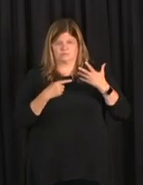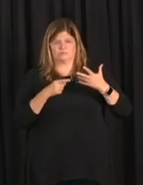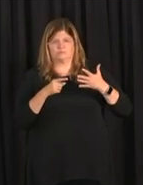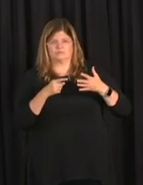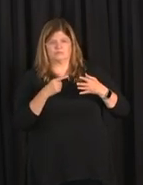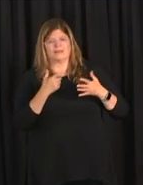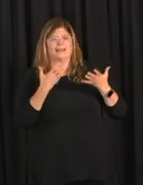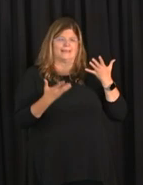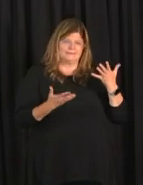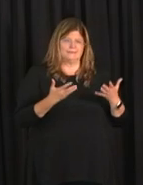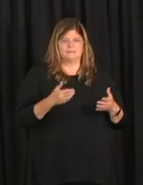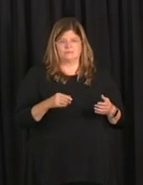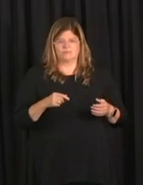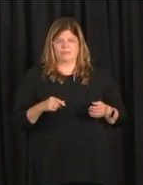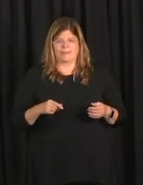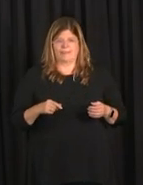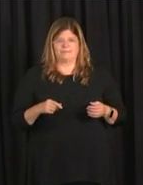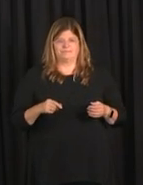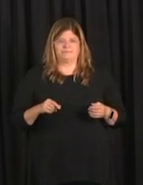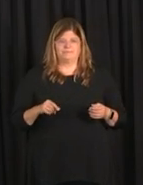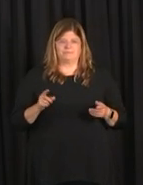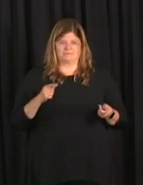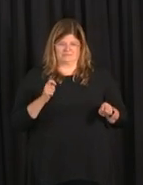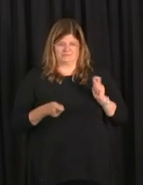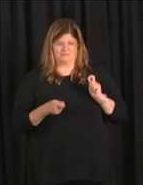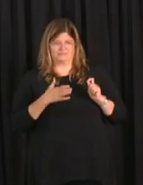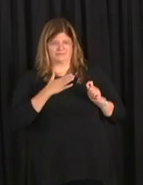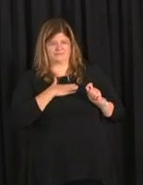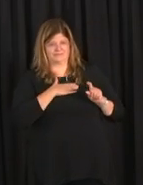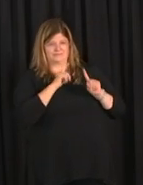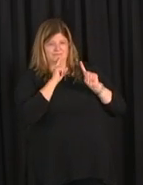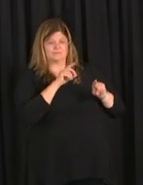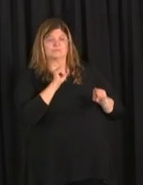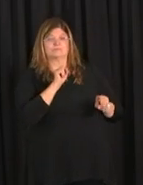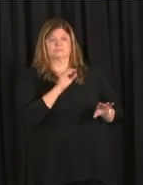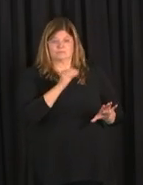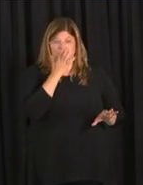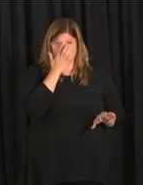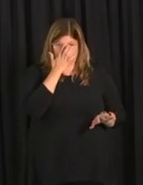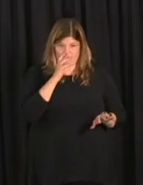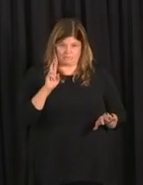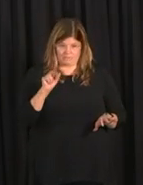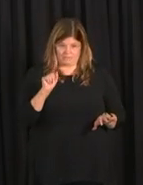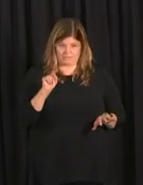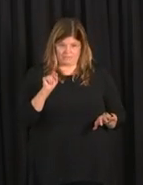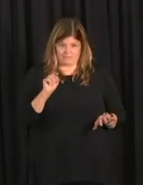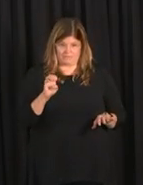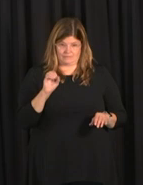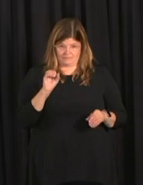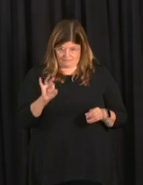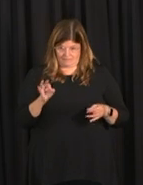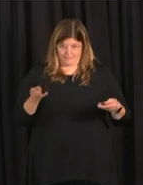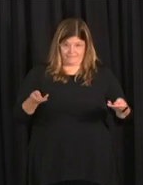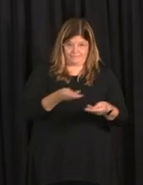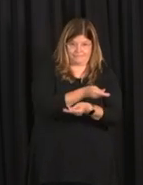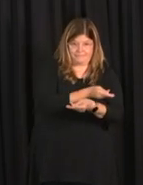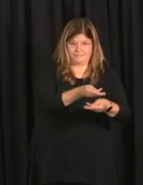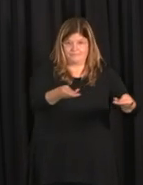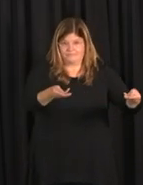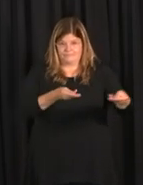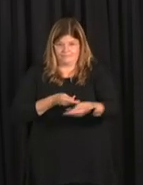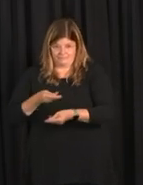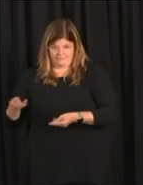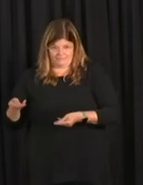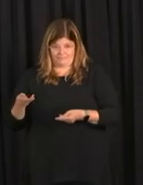so there's and I need to amend my response to that previous question. So rate of transmission, when your cases